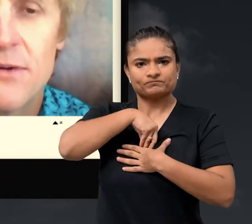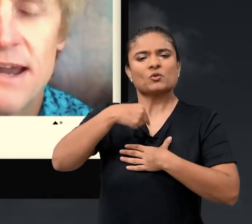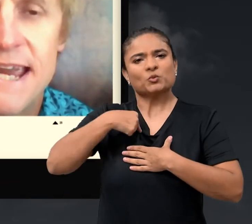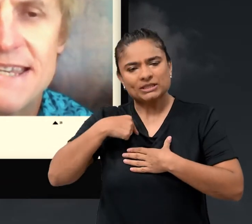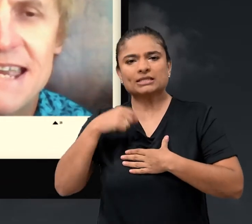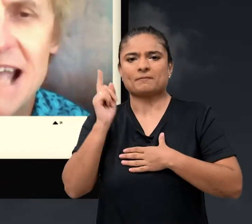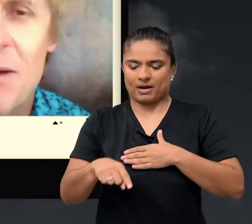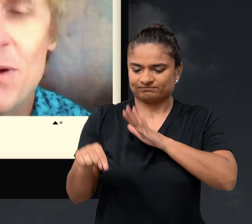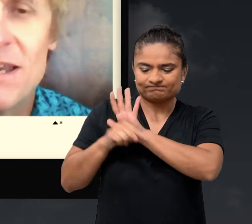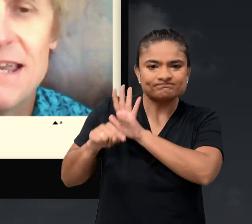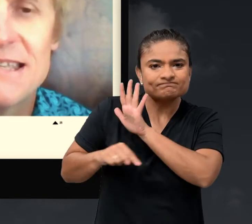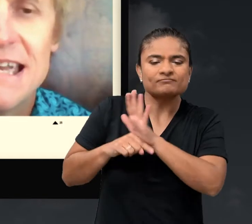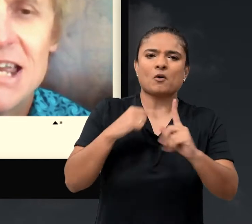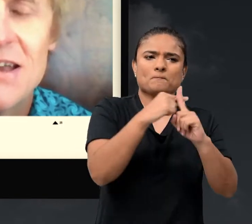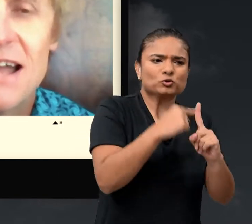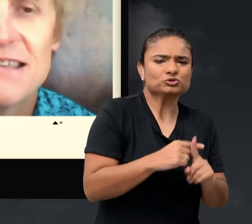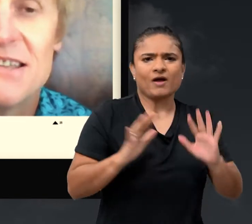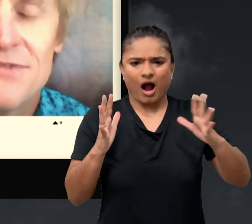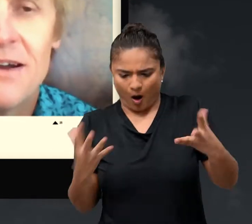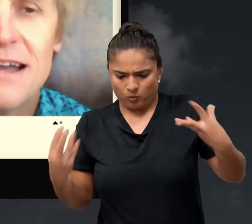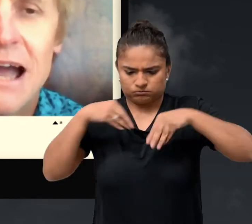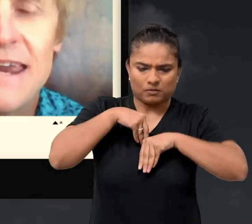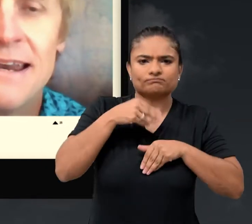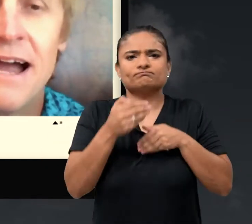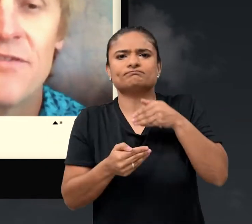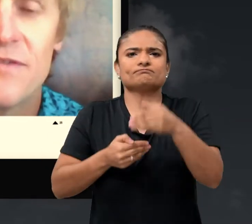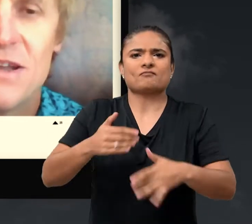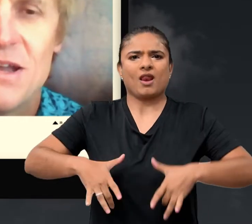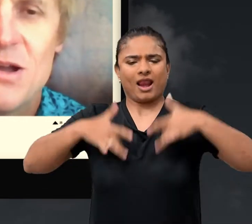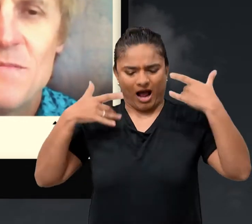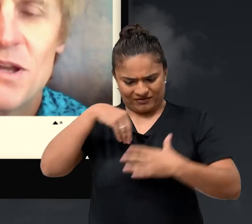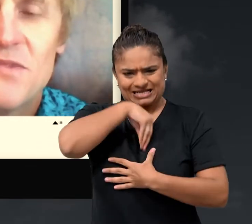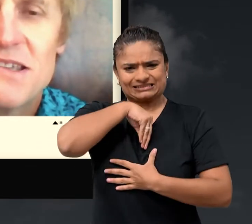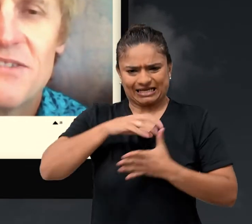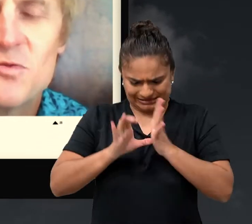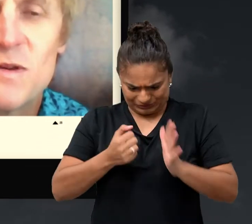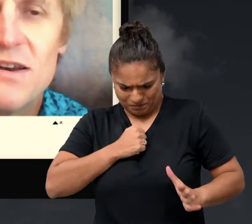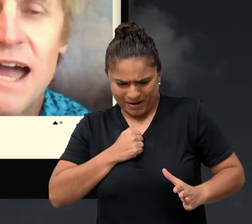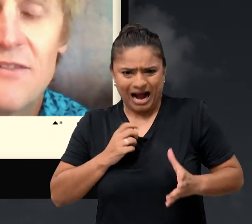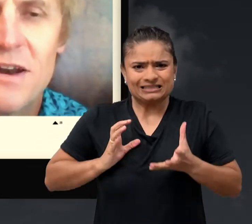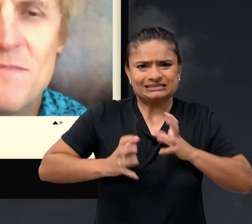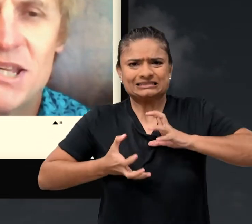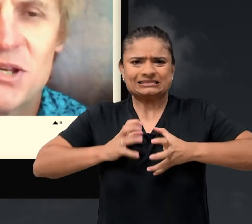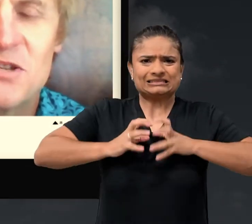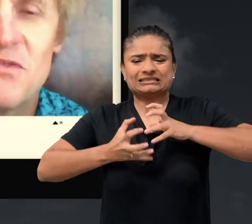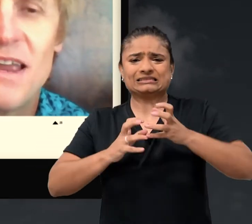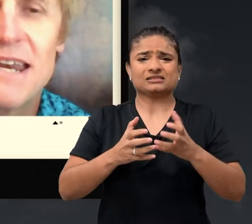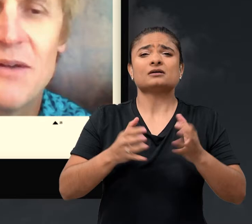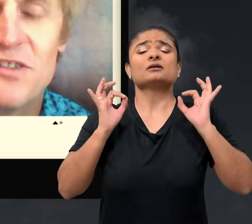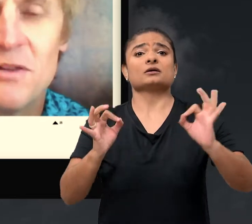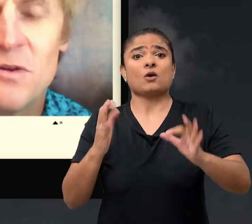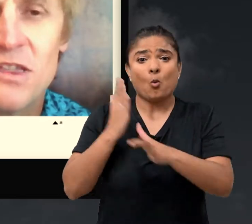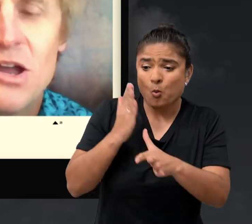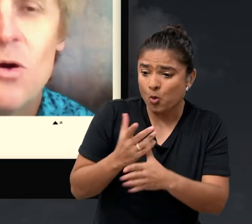ourselves, our identities, our bodies, our sense of our inner life, parts of ourselves which we don't like very much, or which we